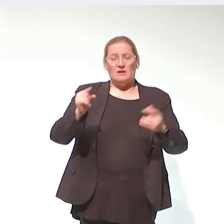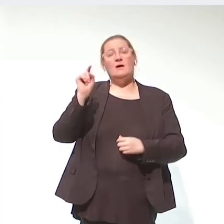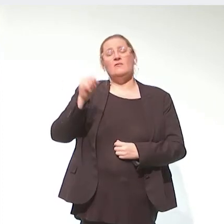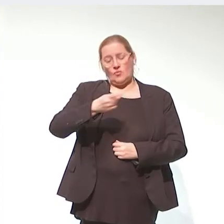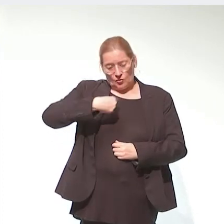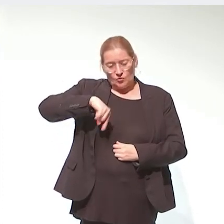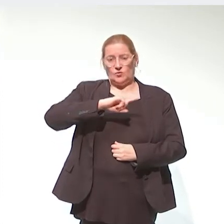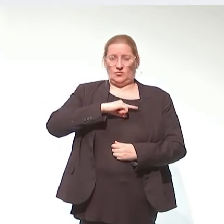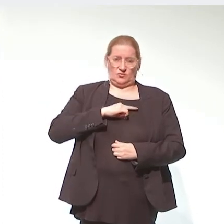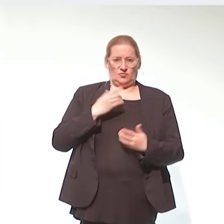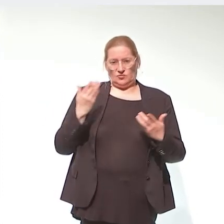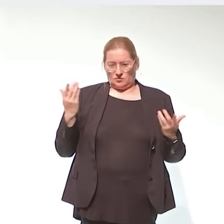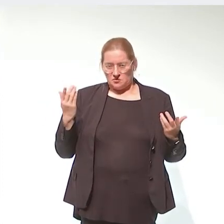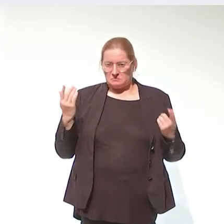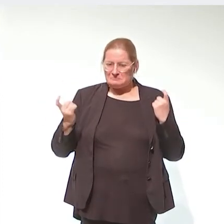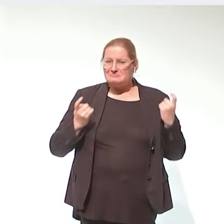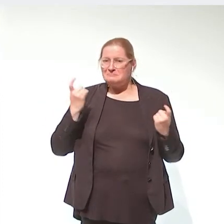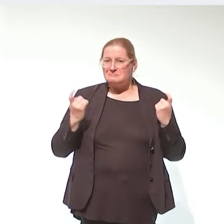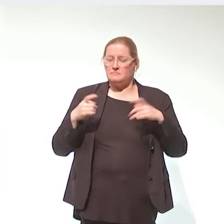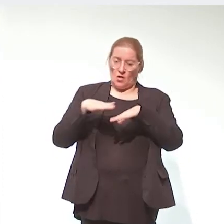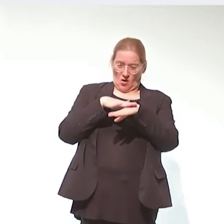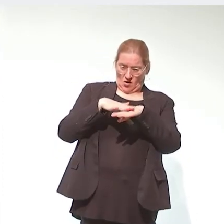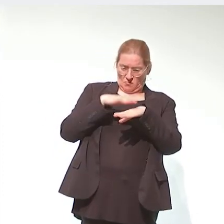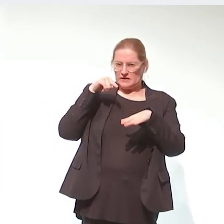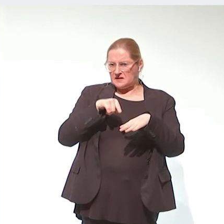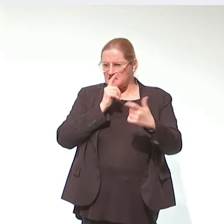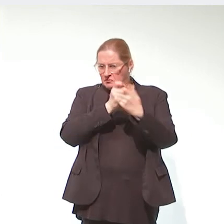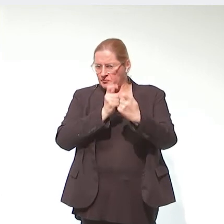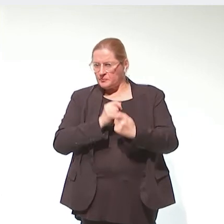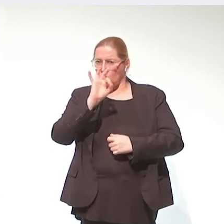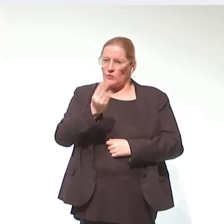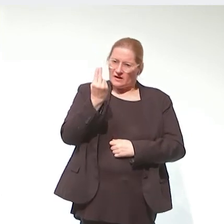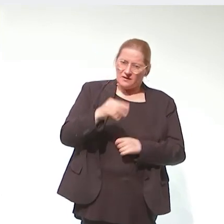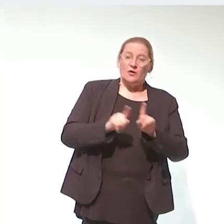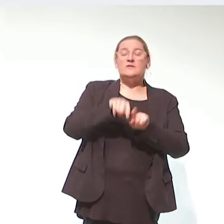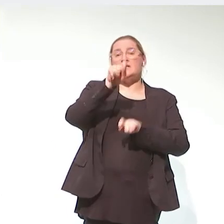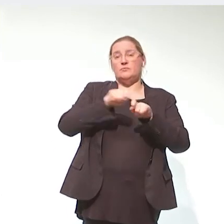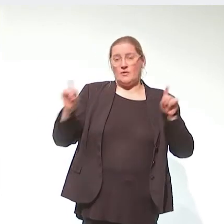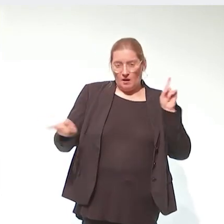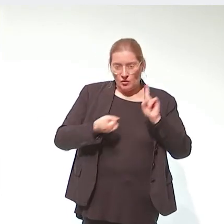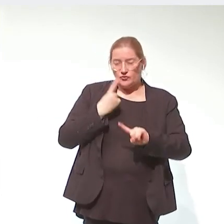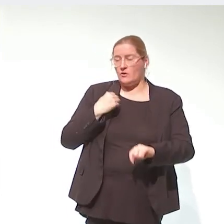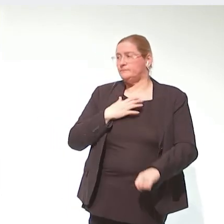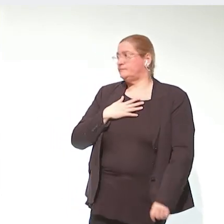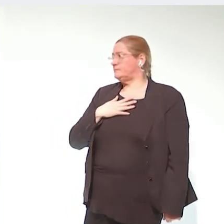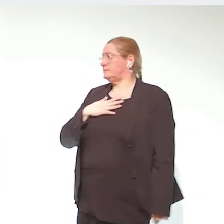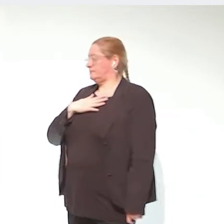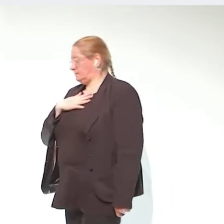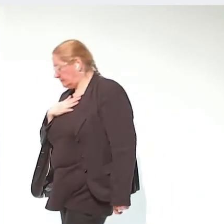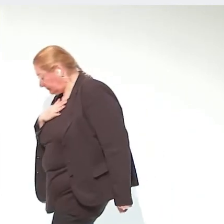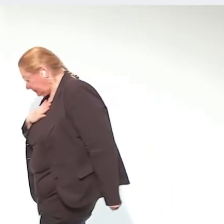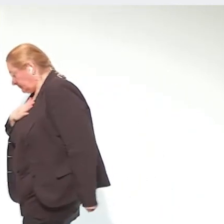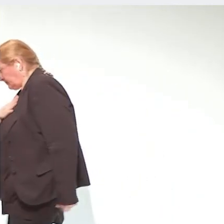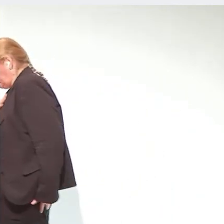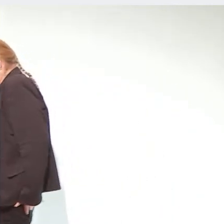we're not where we should be. And political measures need to be measured in their